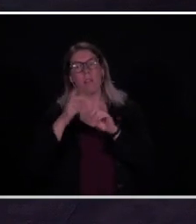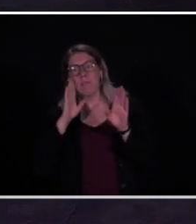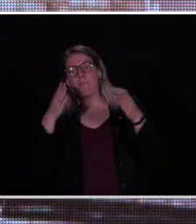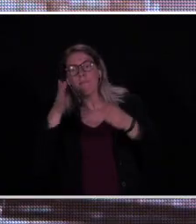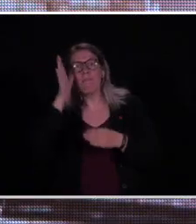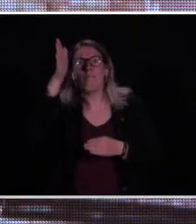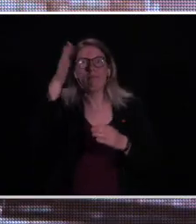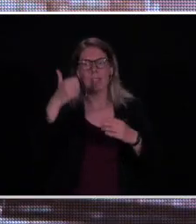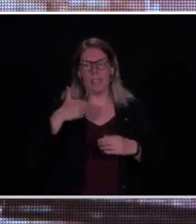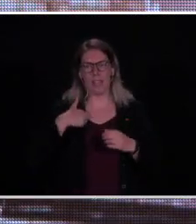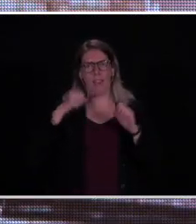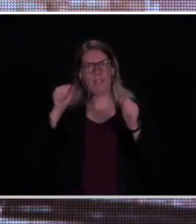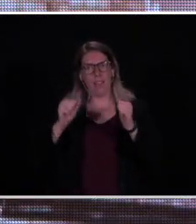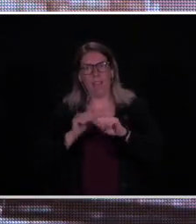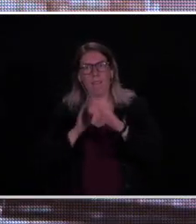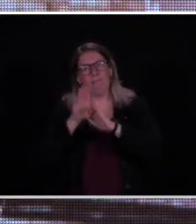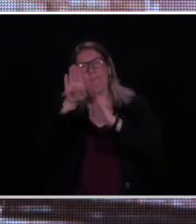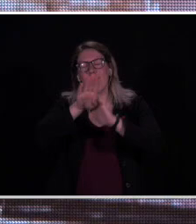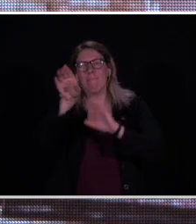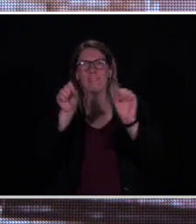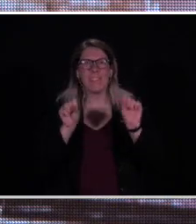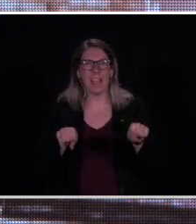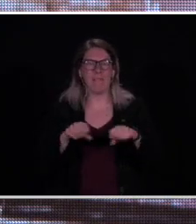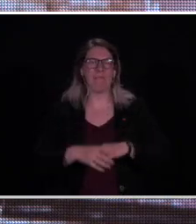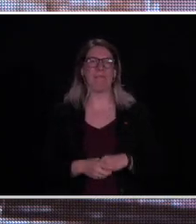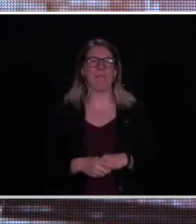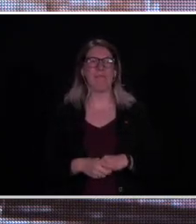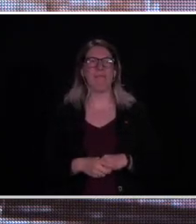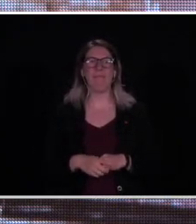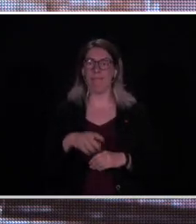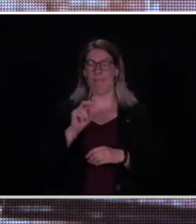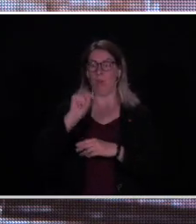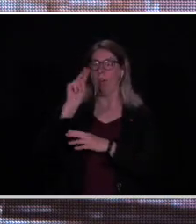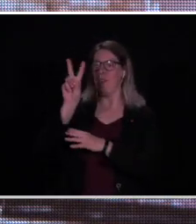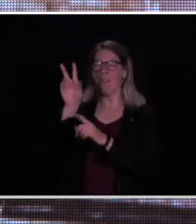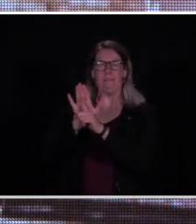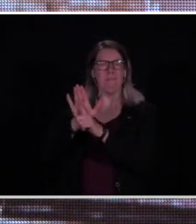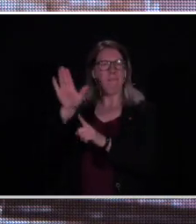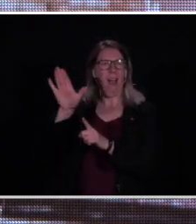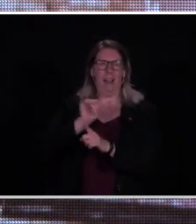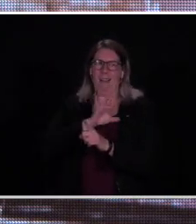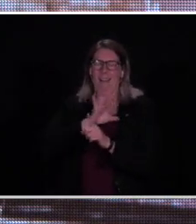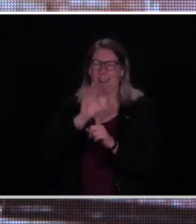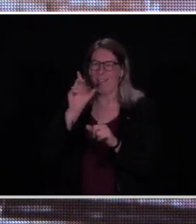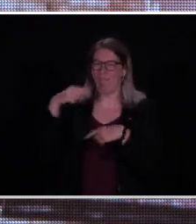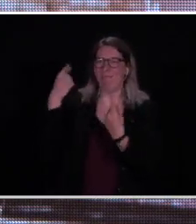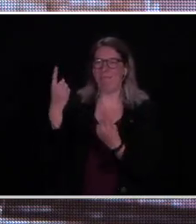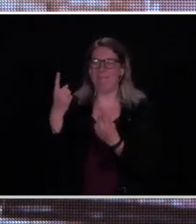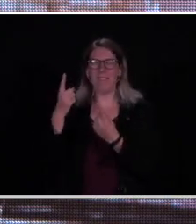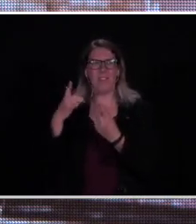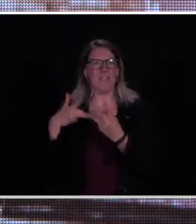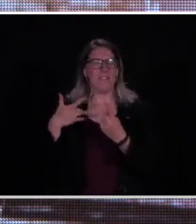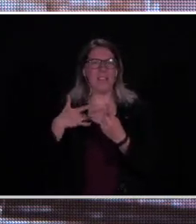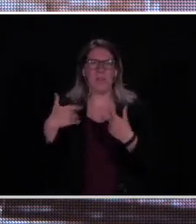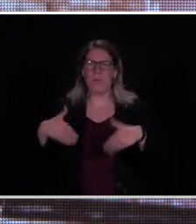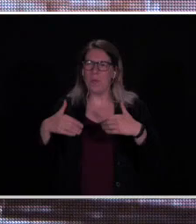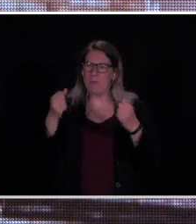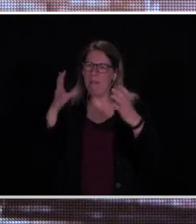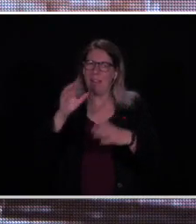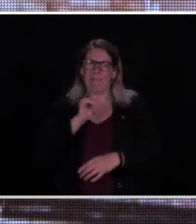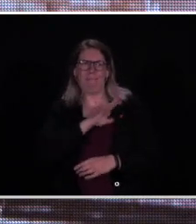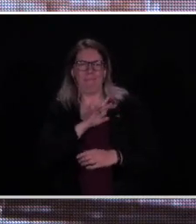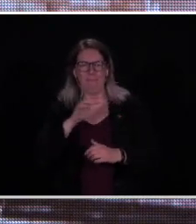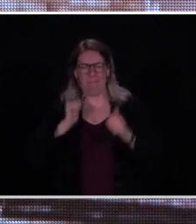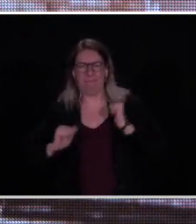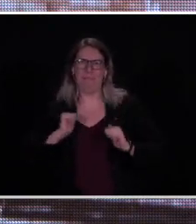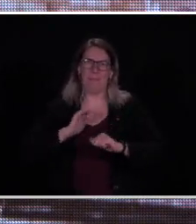can be. Well, there's something about the vibe of North Vancouver that has long made it a magnet for some pretty extraordinary musical